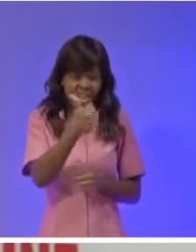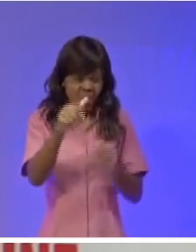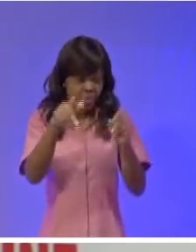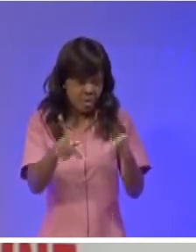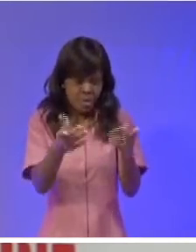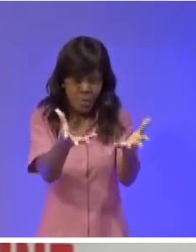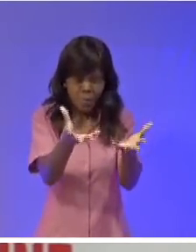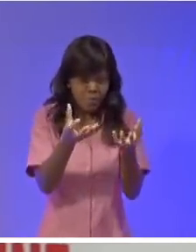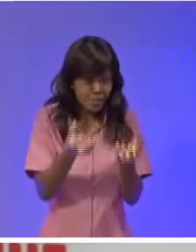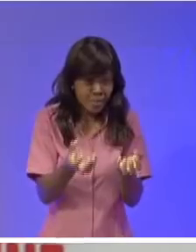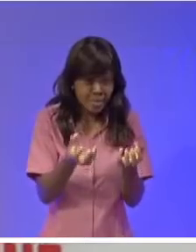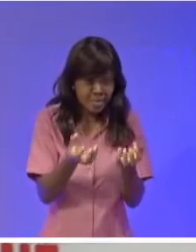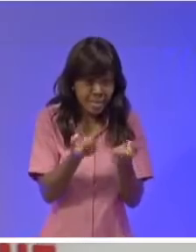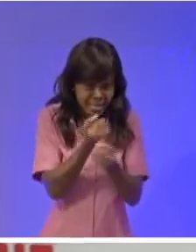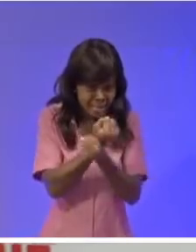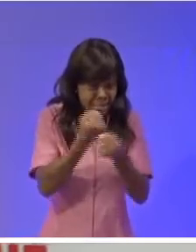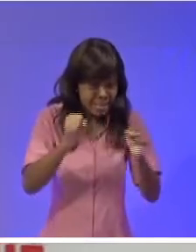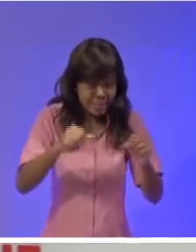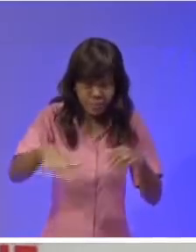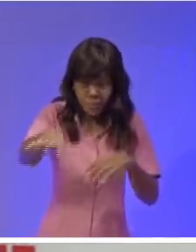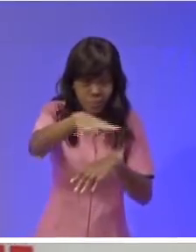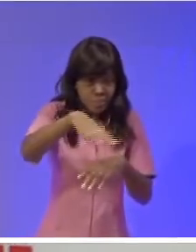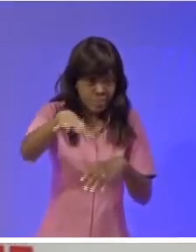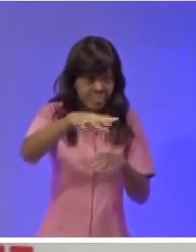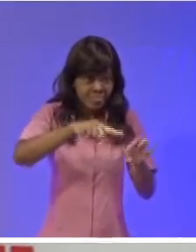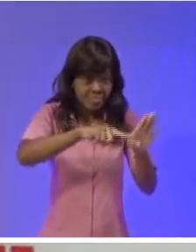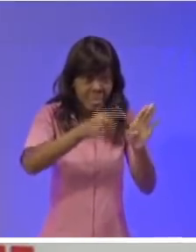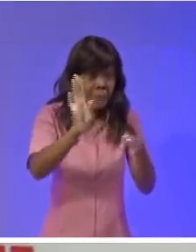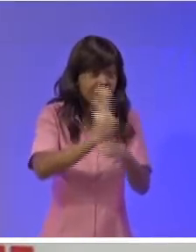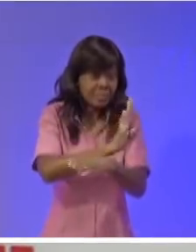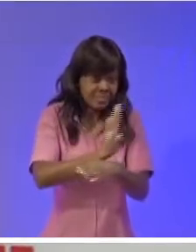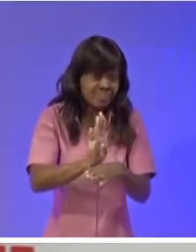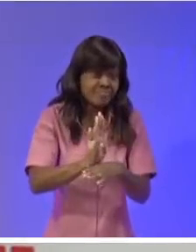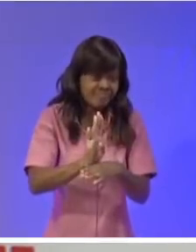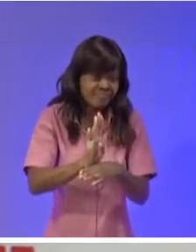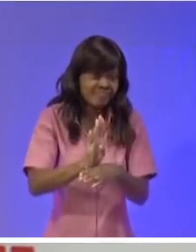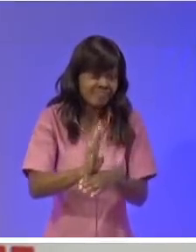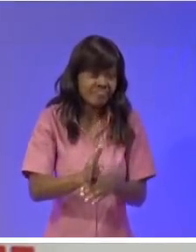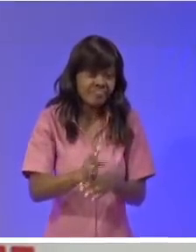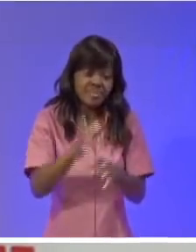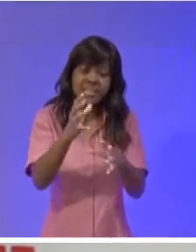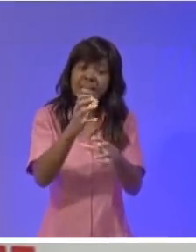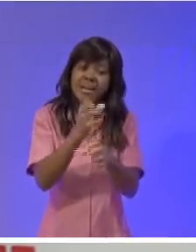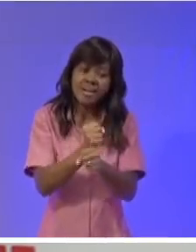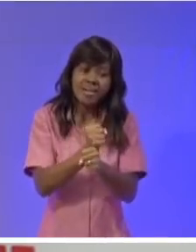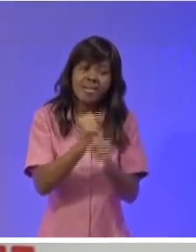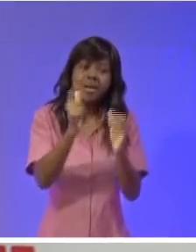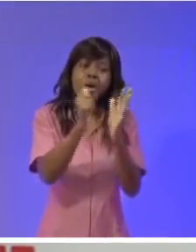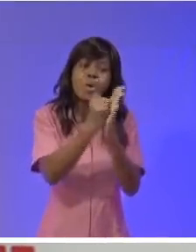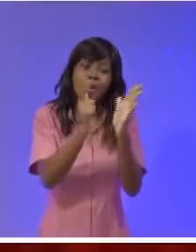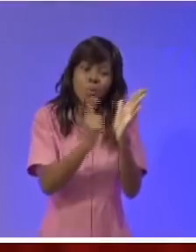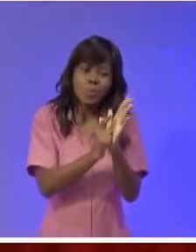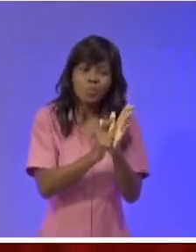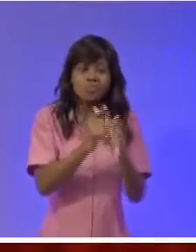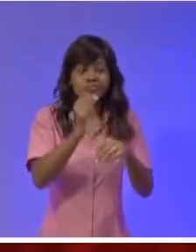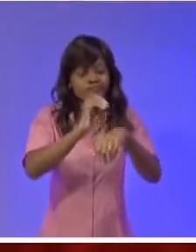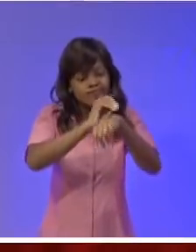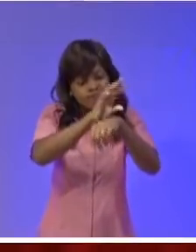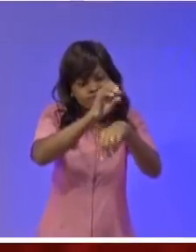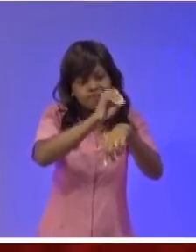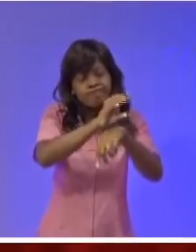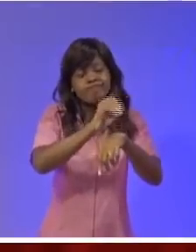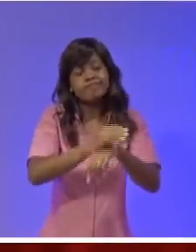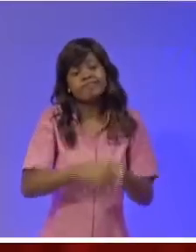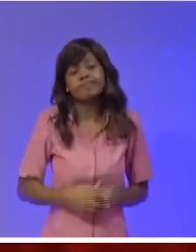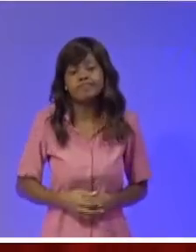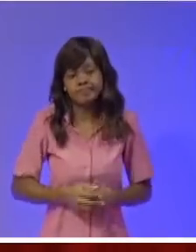your own legal advice. Retain an attorney and seek legal advice. Thank you, Minister. We will now take a question from